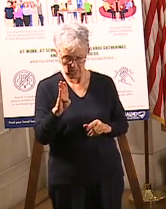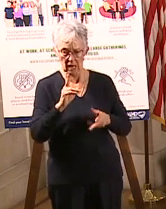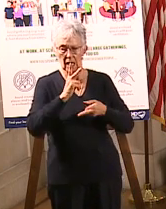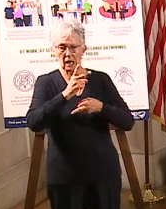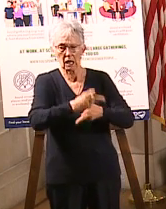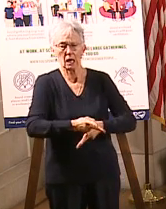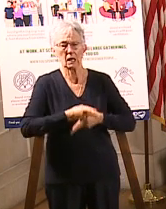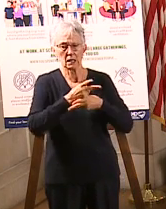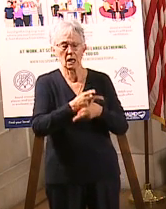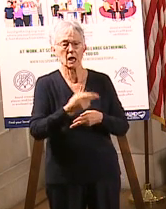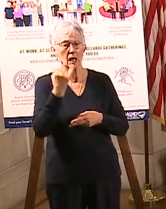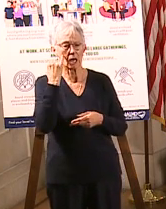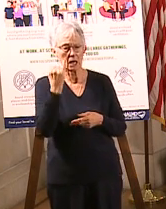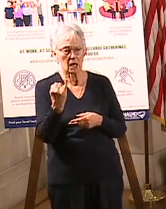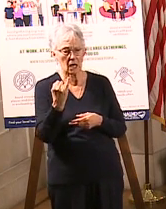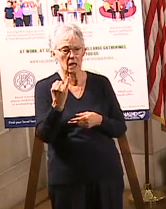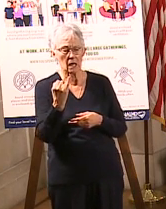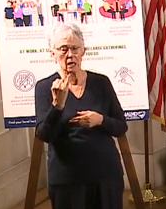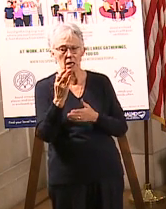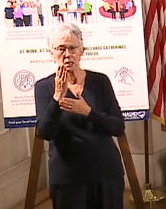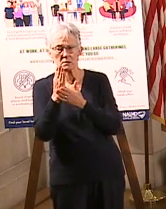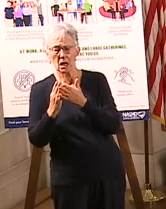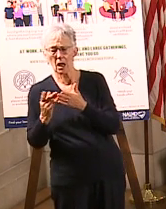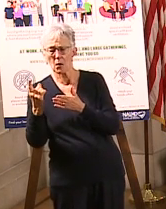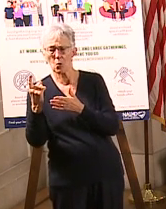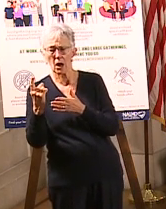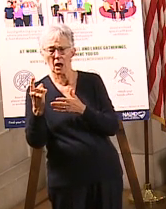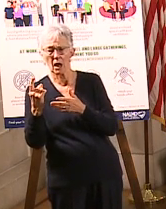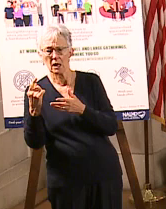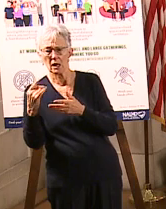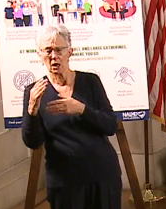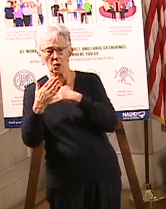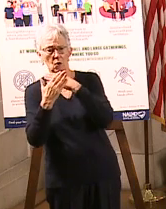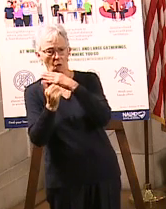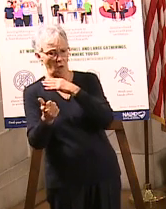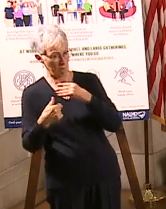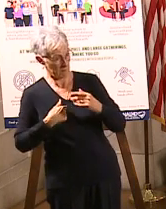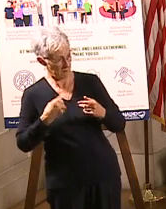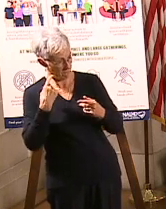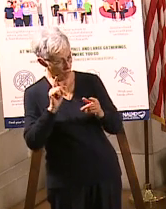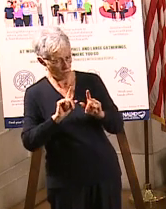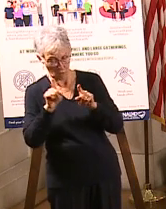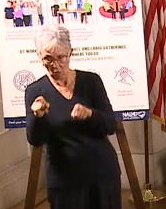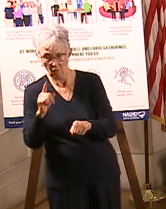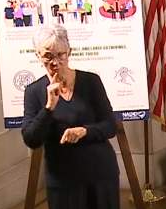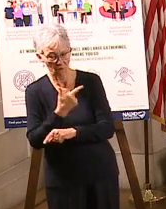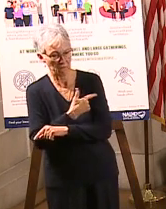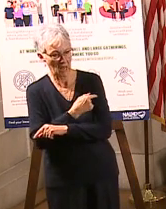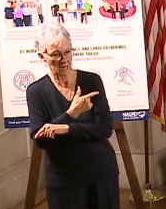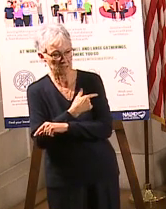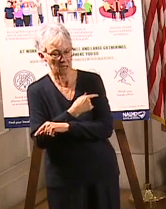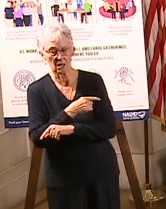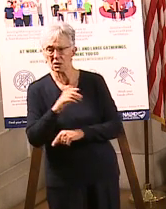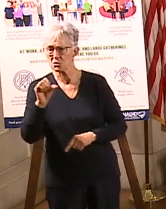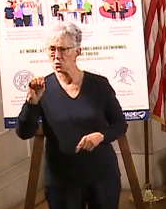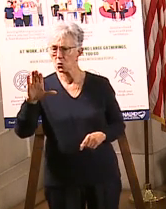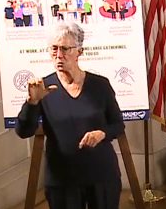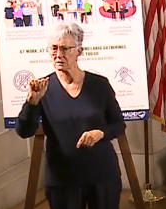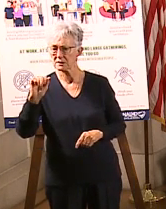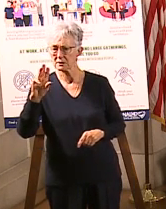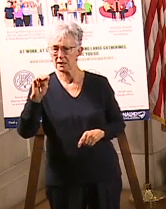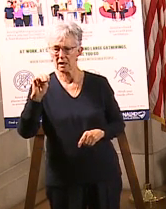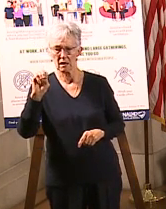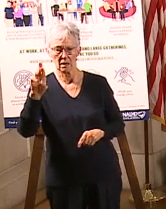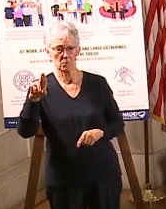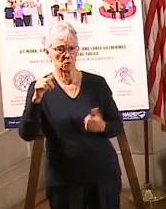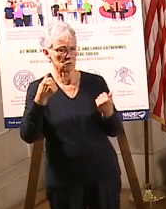they're solicited in this vaccine process. Scammers are now becoming active, trying to contact either by phone,